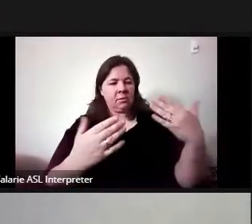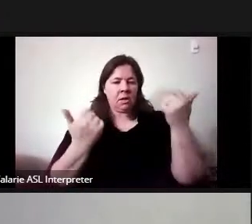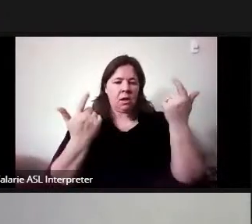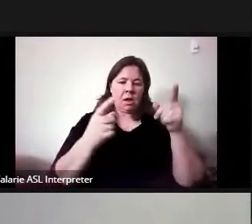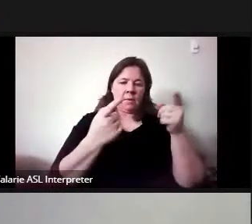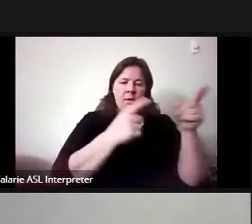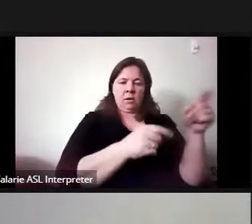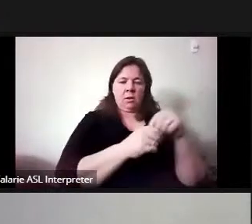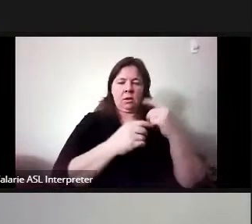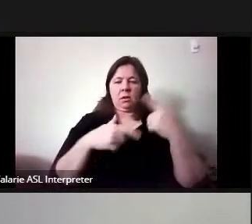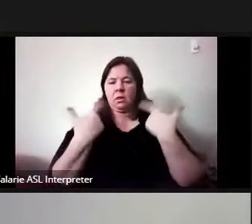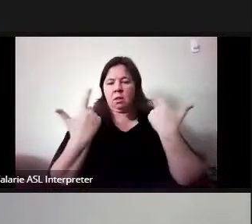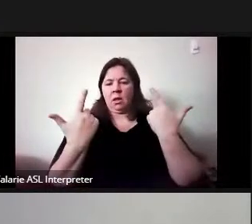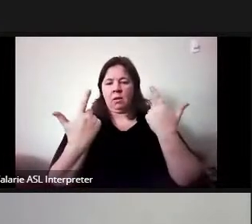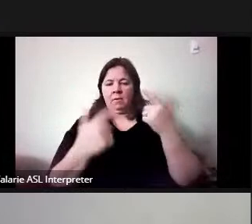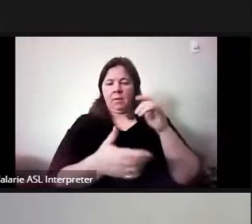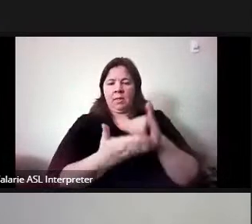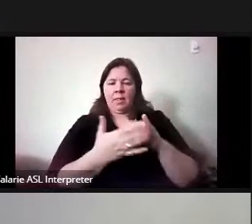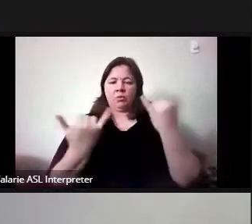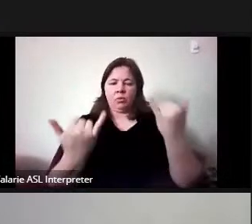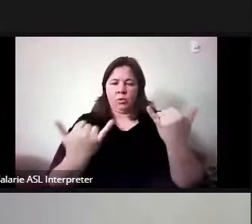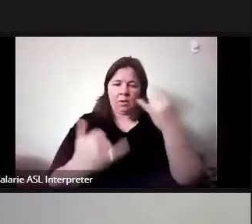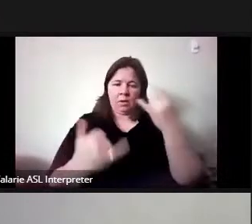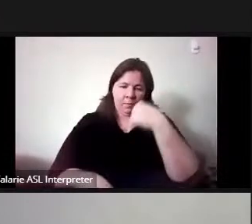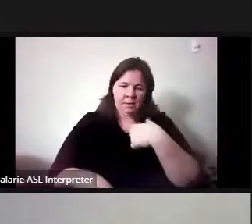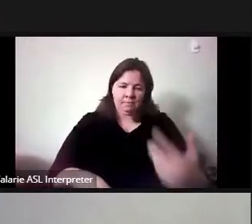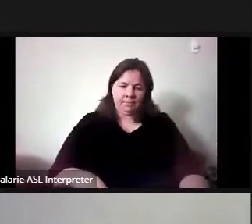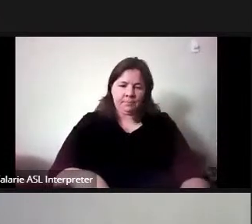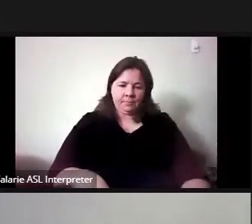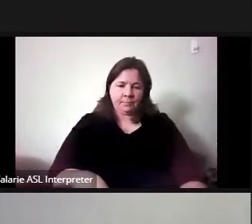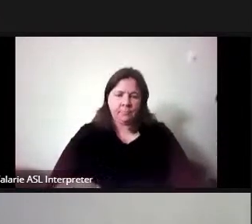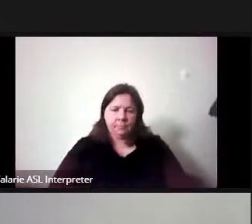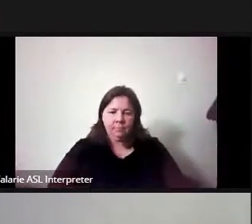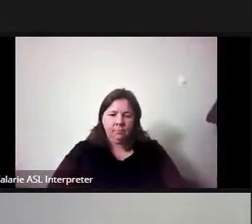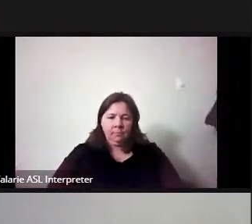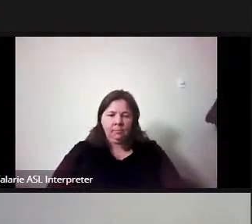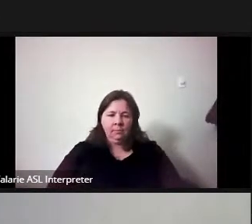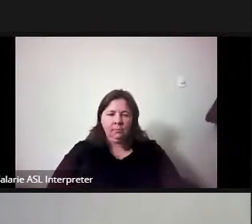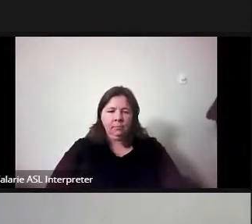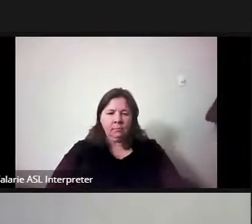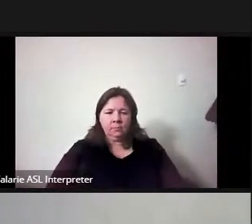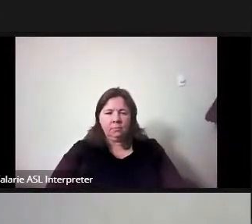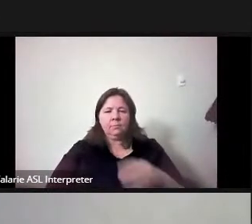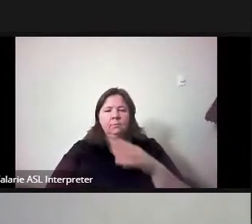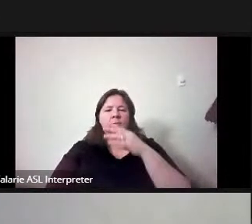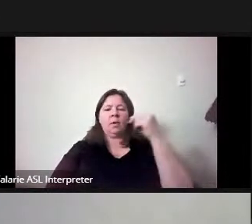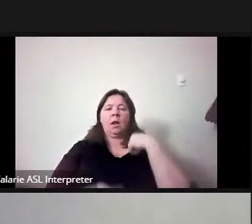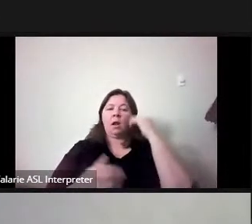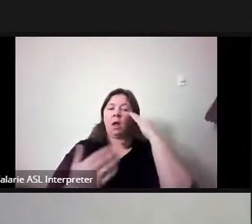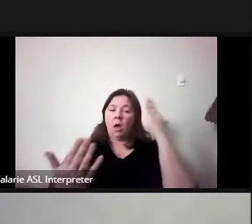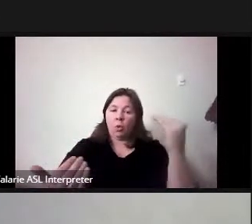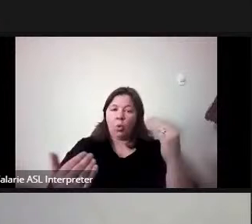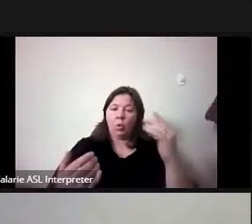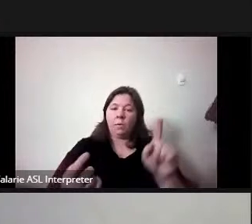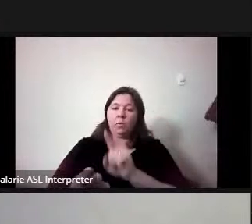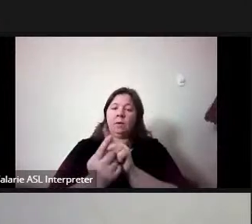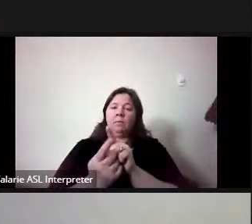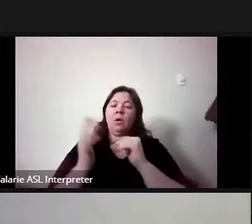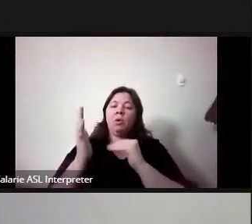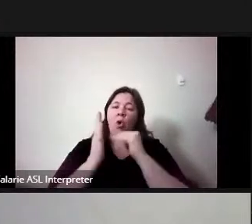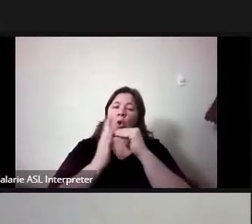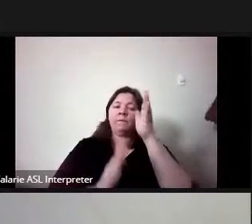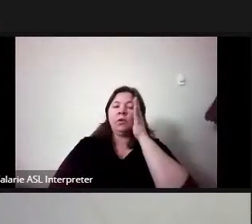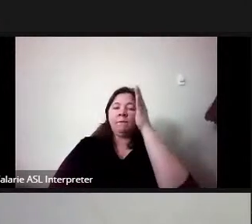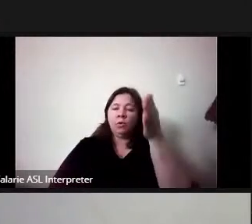in life, and that was today, and I hope we meet quite often in near